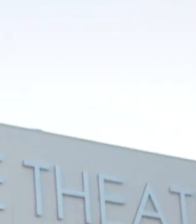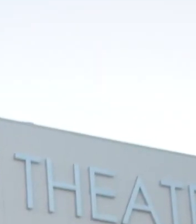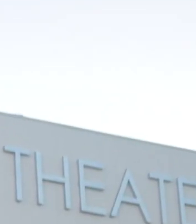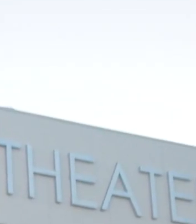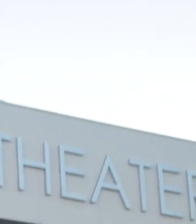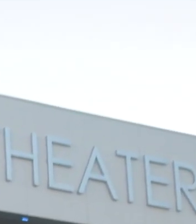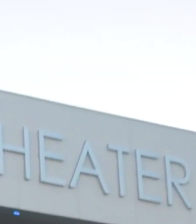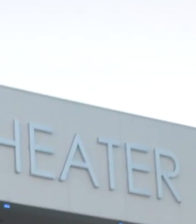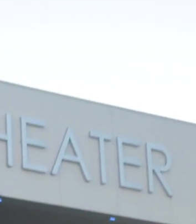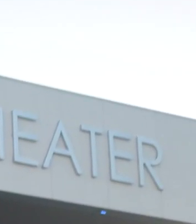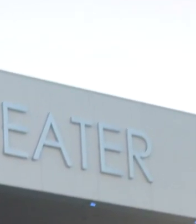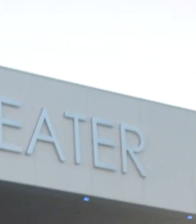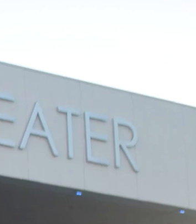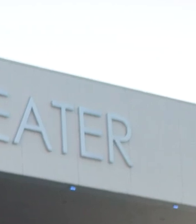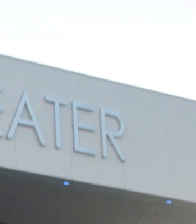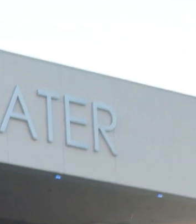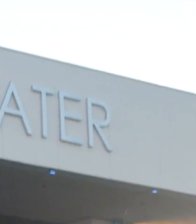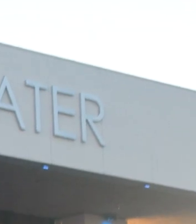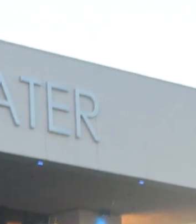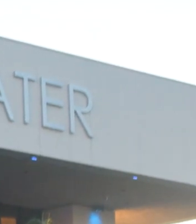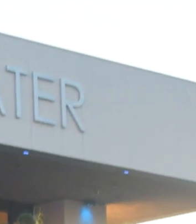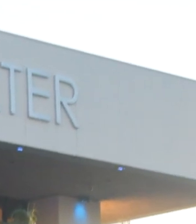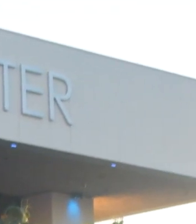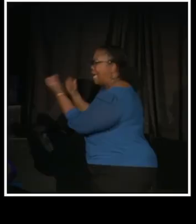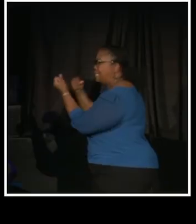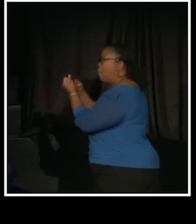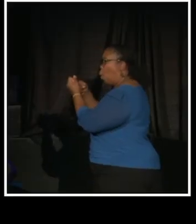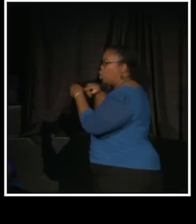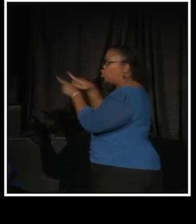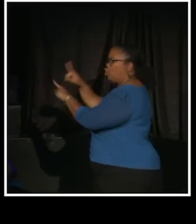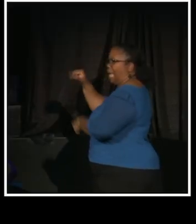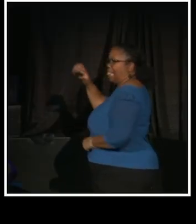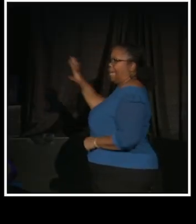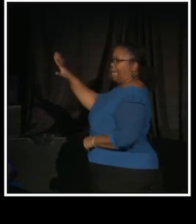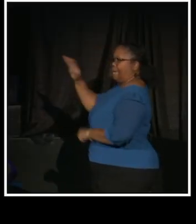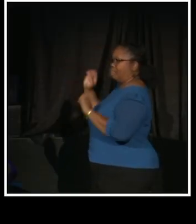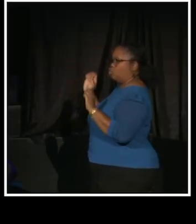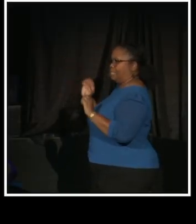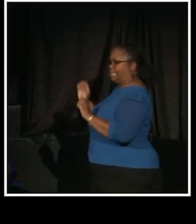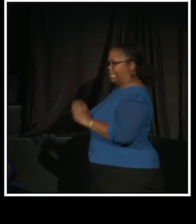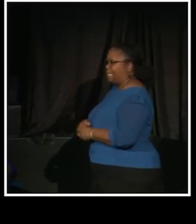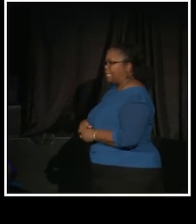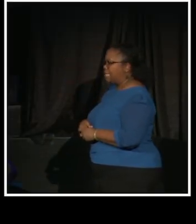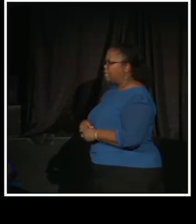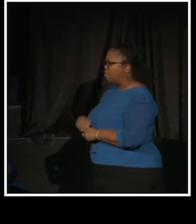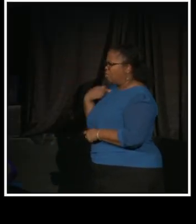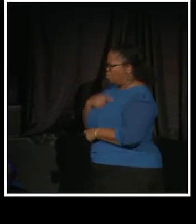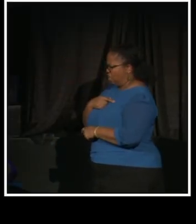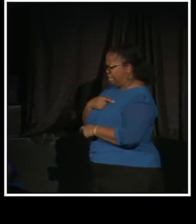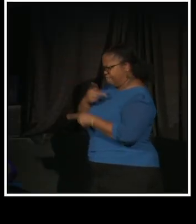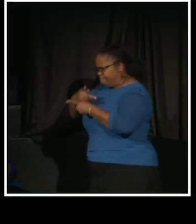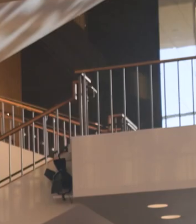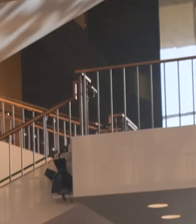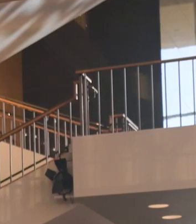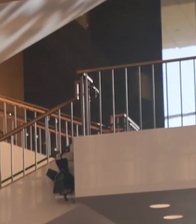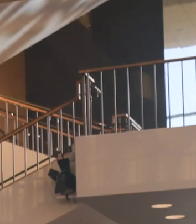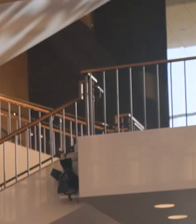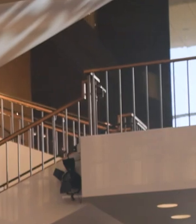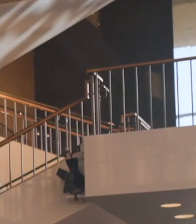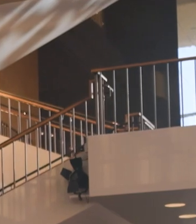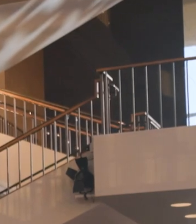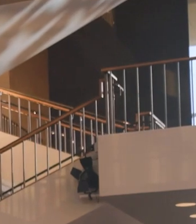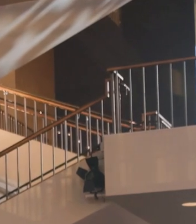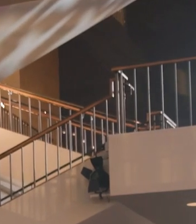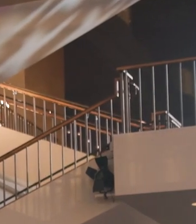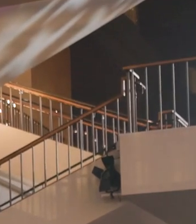On Tuesday, January 14th, 2025, Mayor Rex Richardson presented his third State of the City at the Terrace